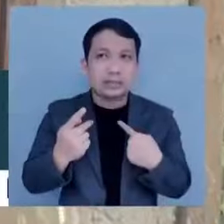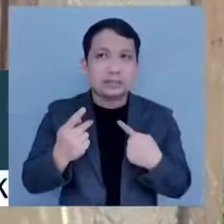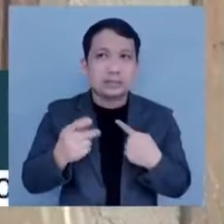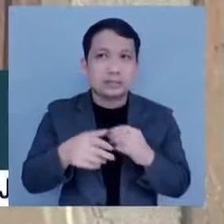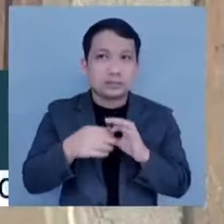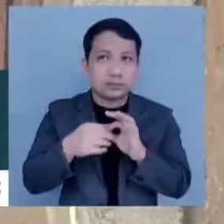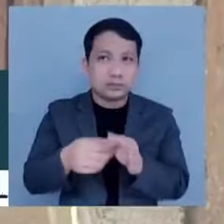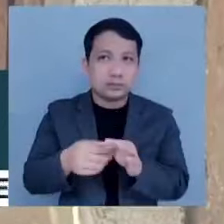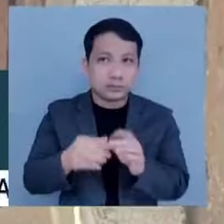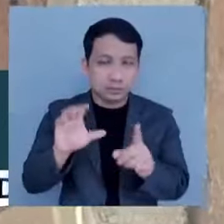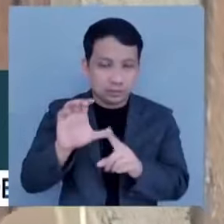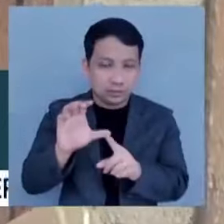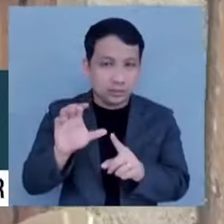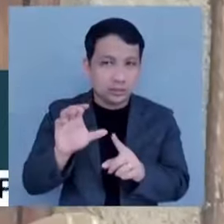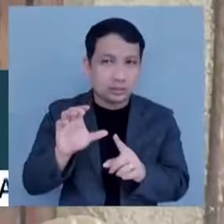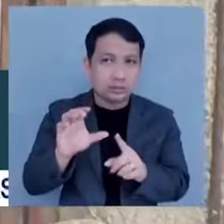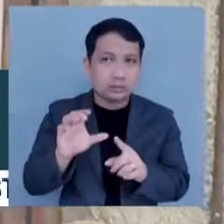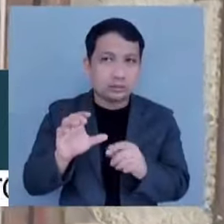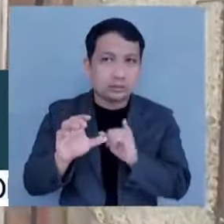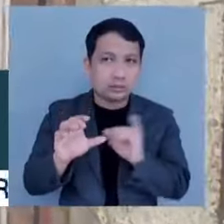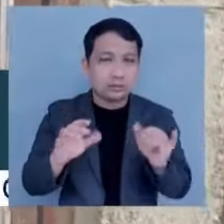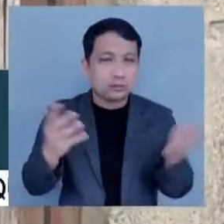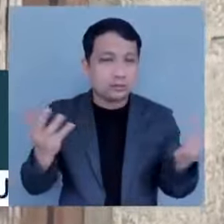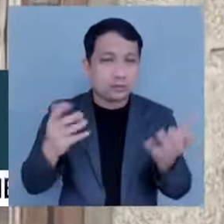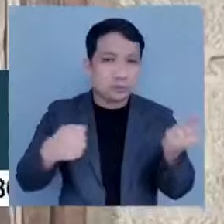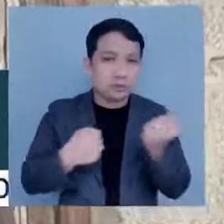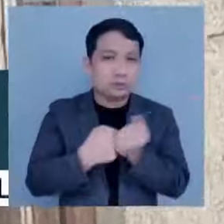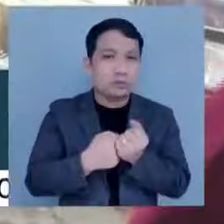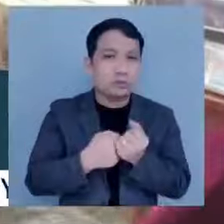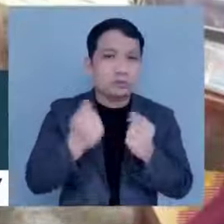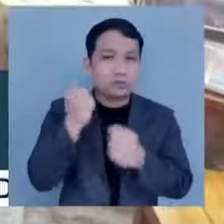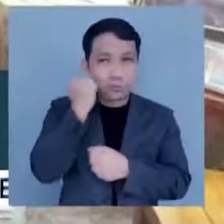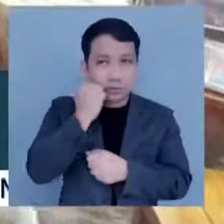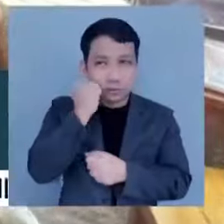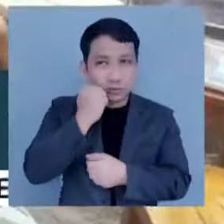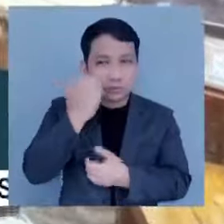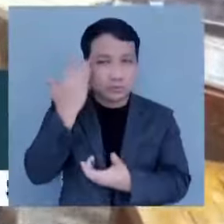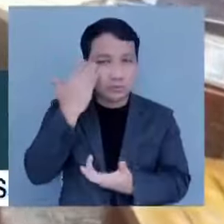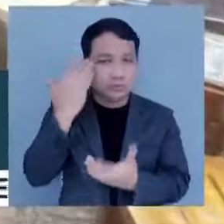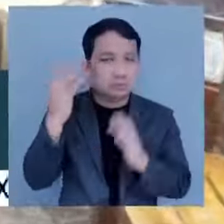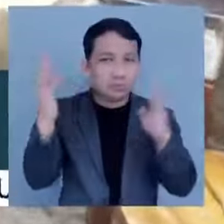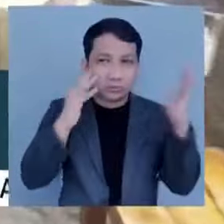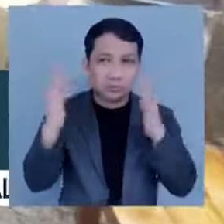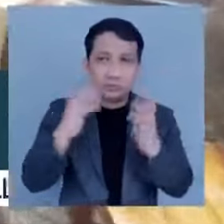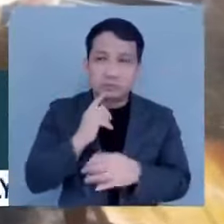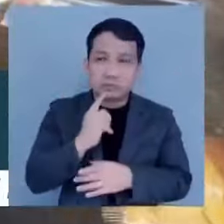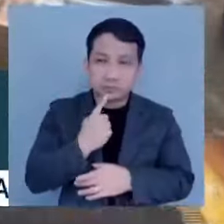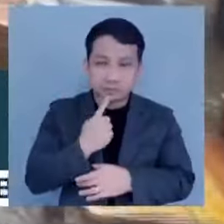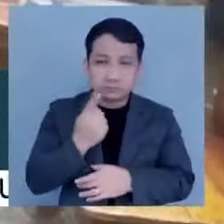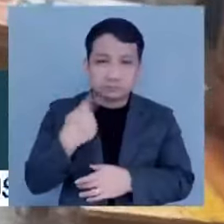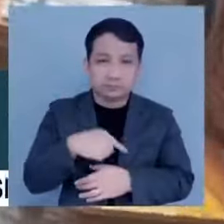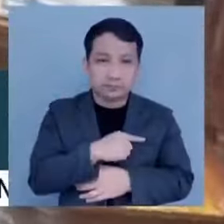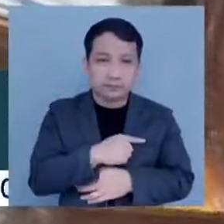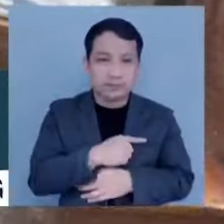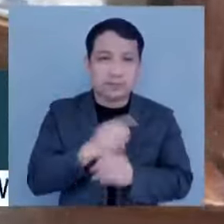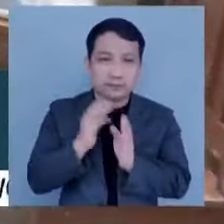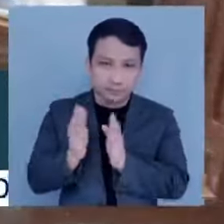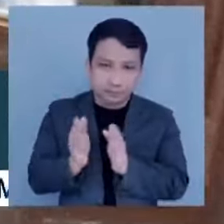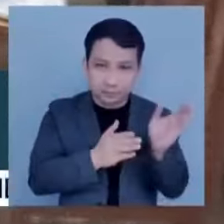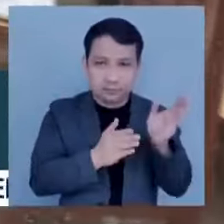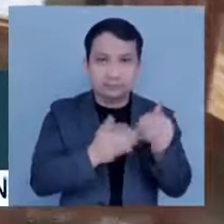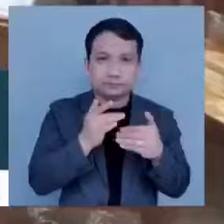cities. So if you ask me if we're surprised, we always take disaster seriously and we always plan for it ahead of